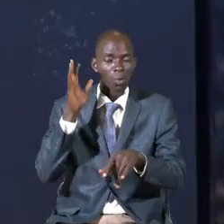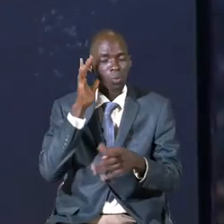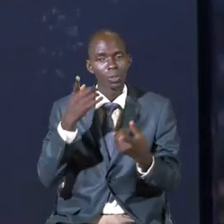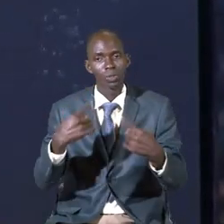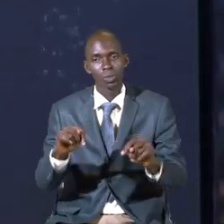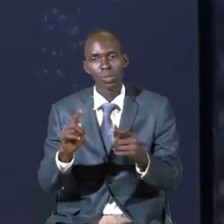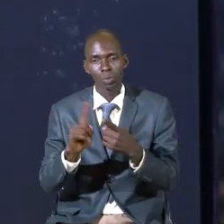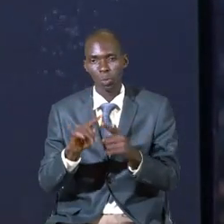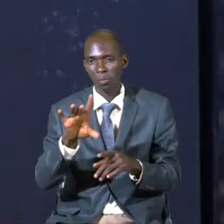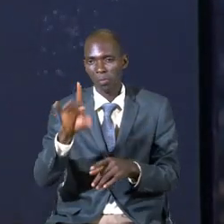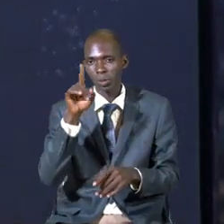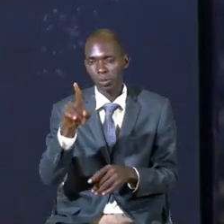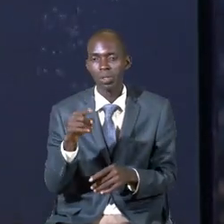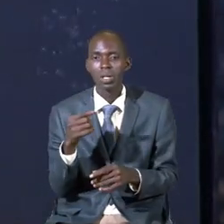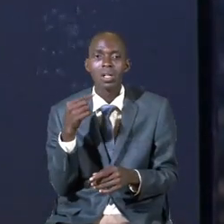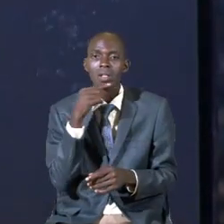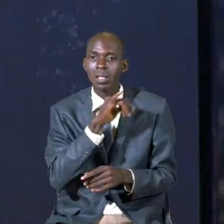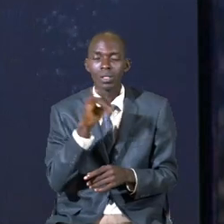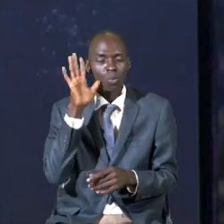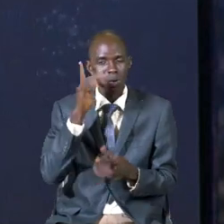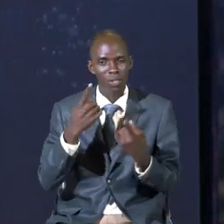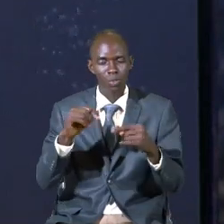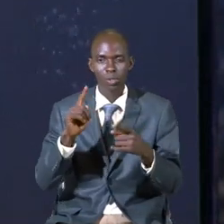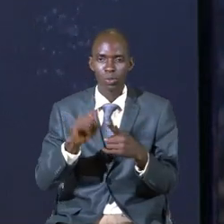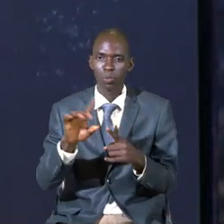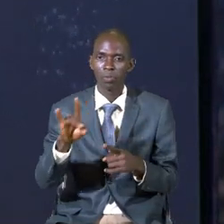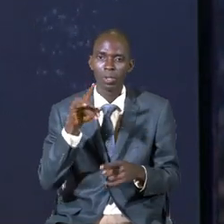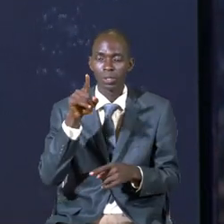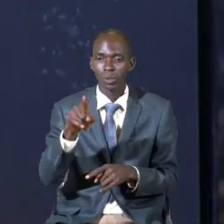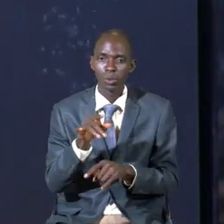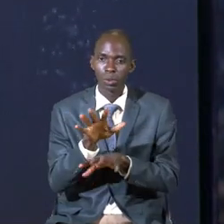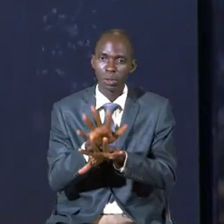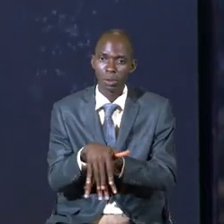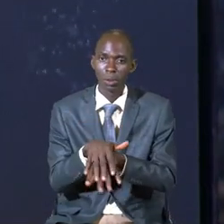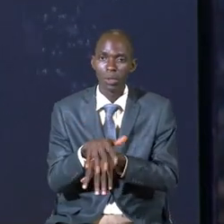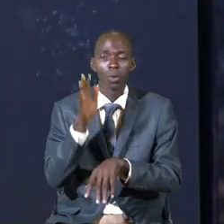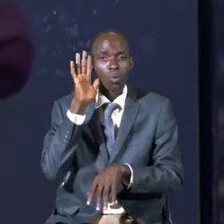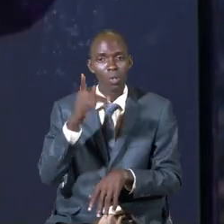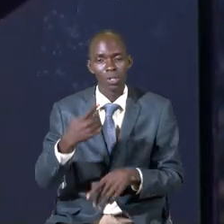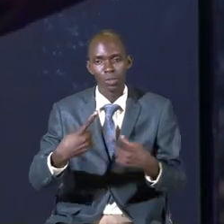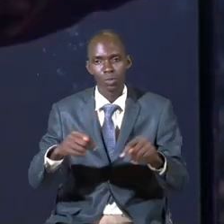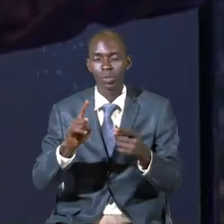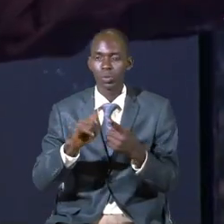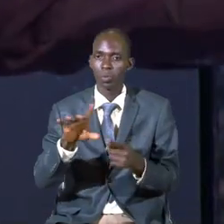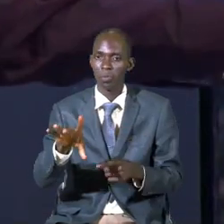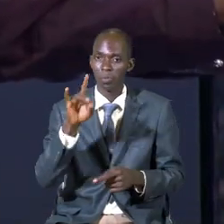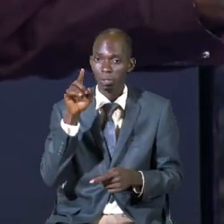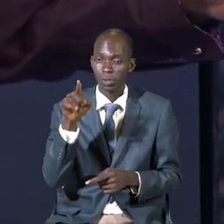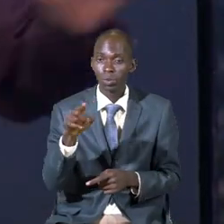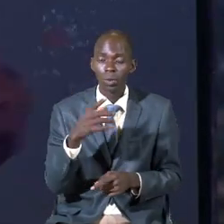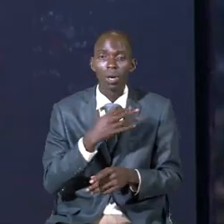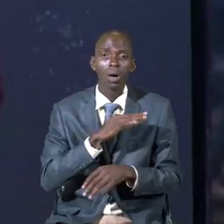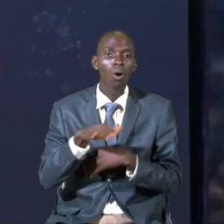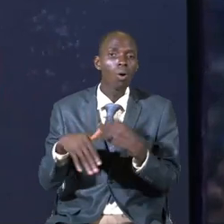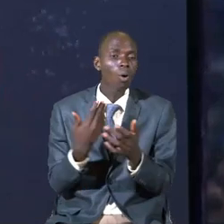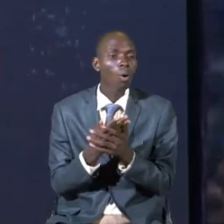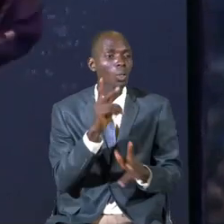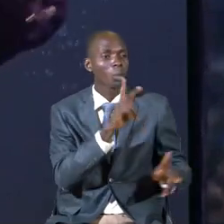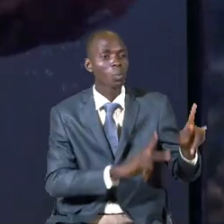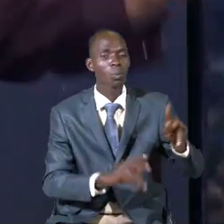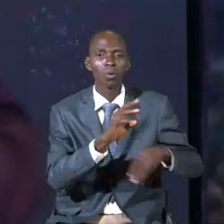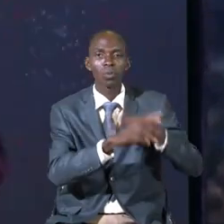try to bind you hypocrisy will try to bide you and all the people of the world the